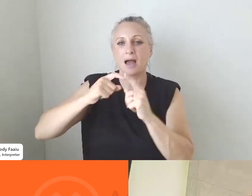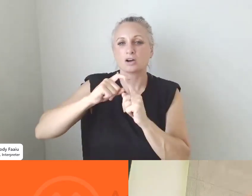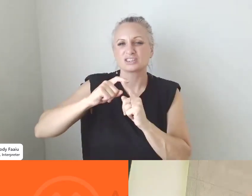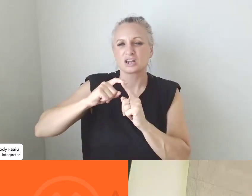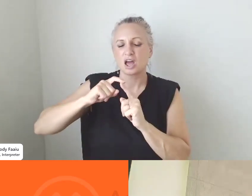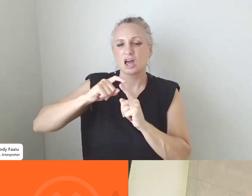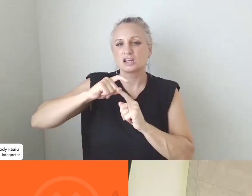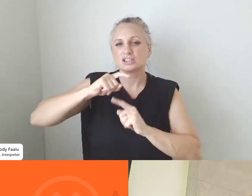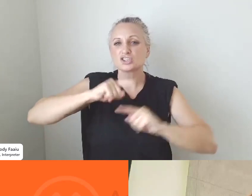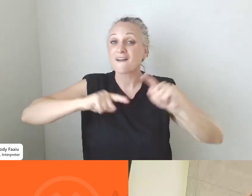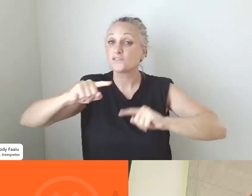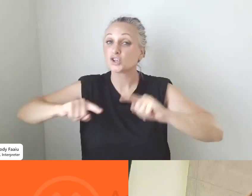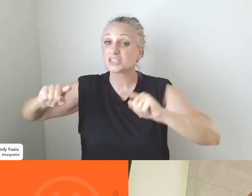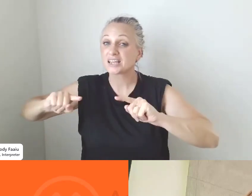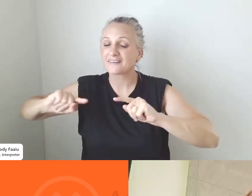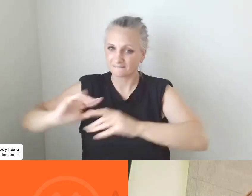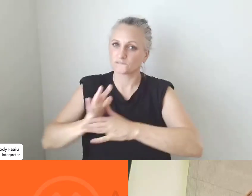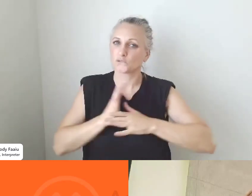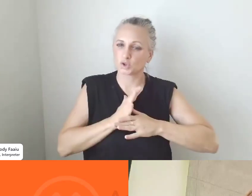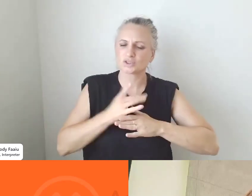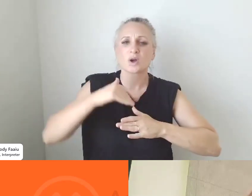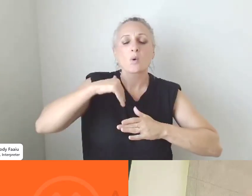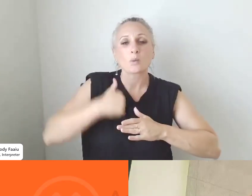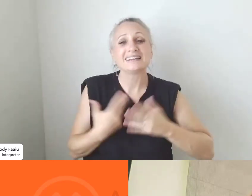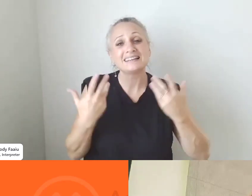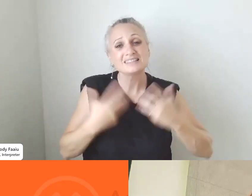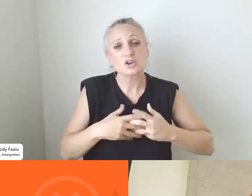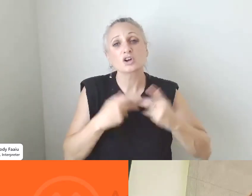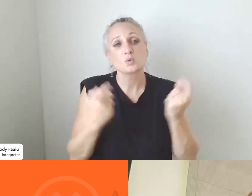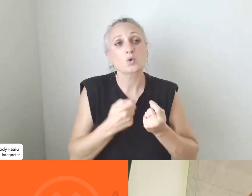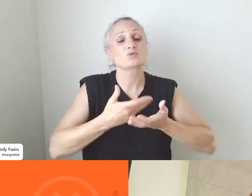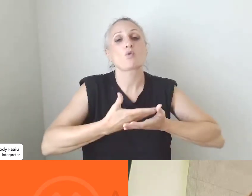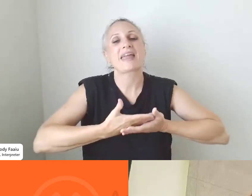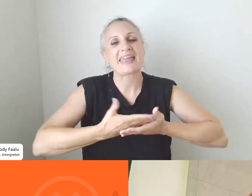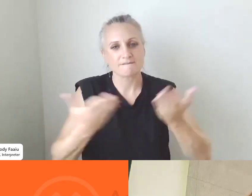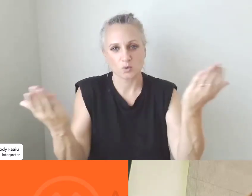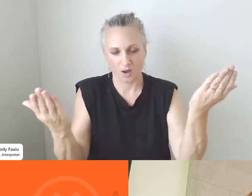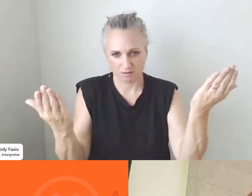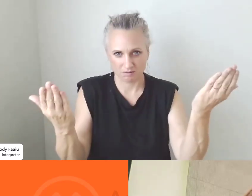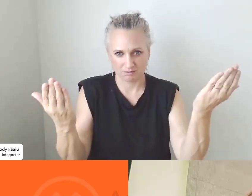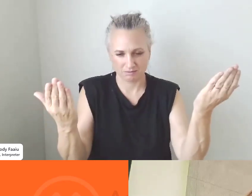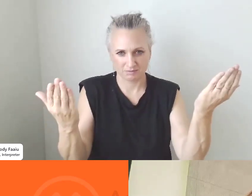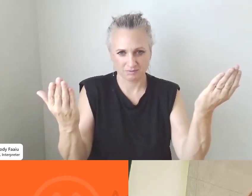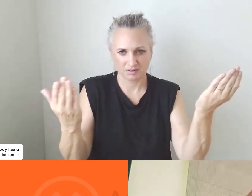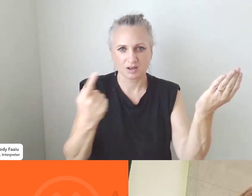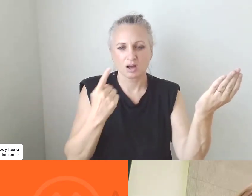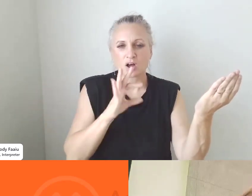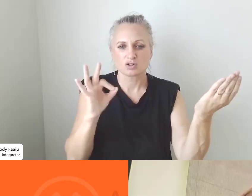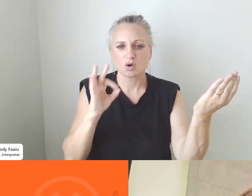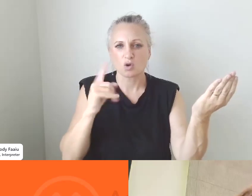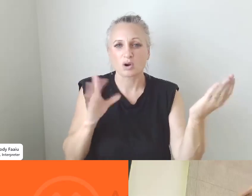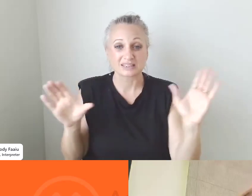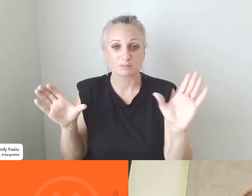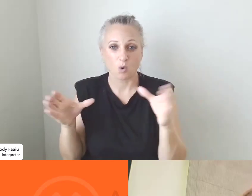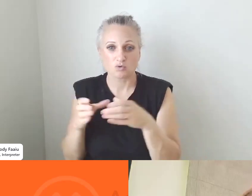need technology that works for everyone, not just those that fit the default mold. And if I had